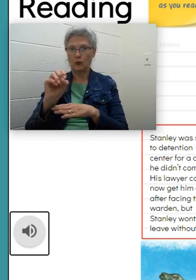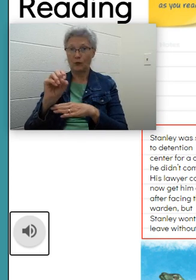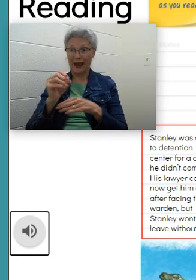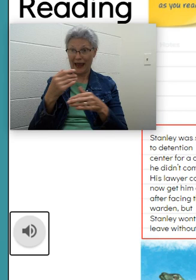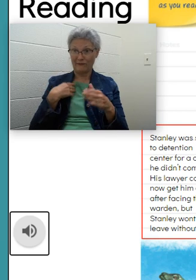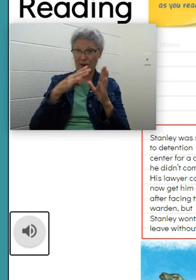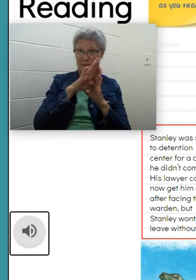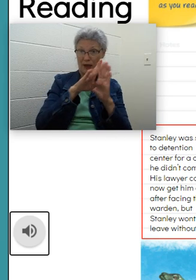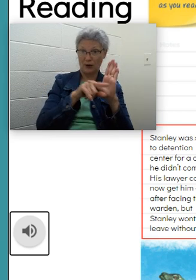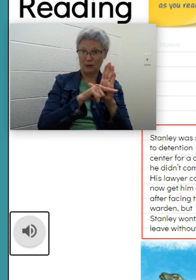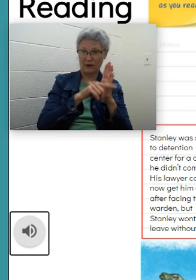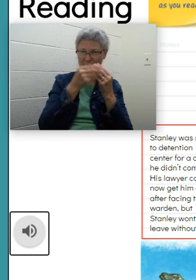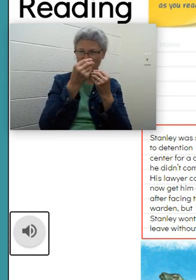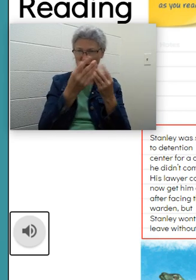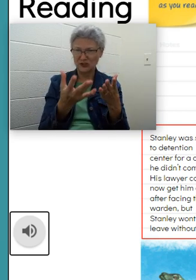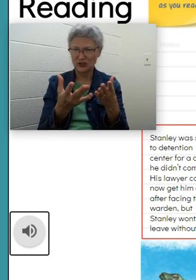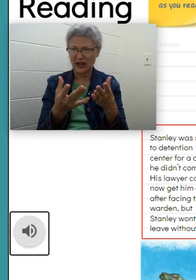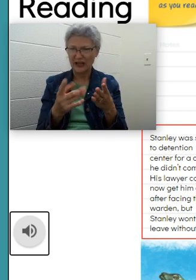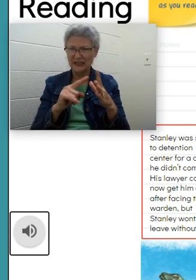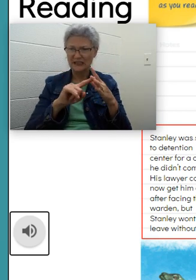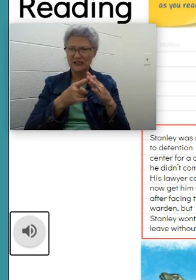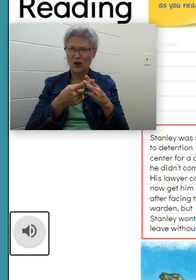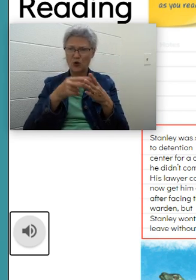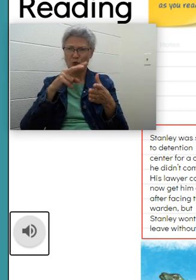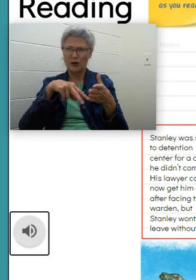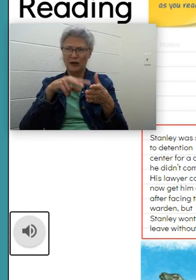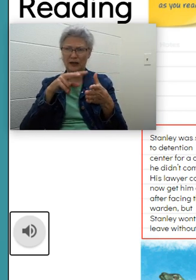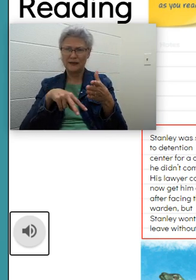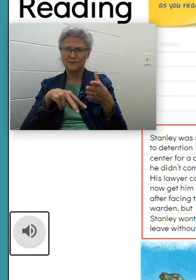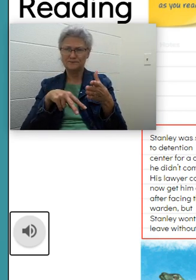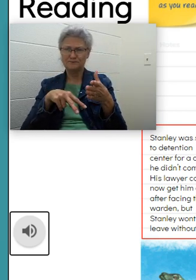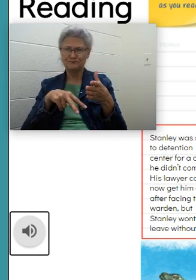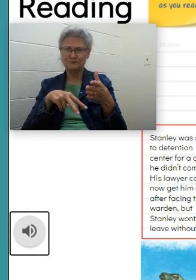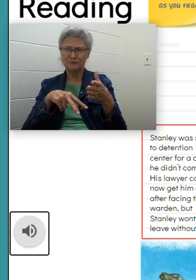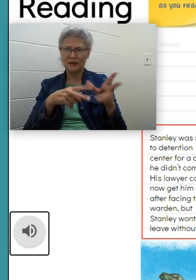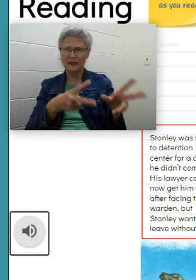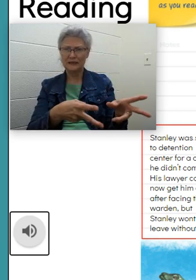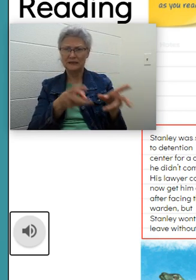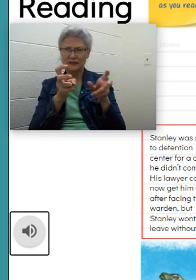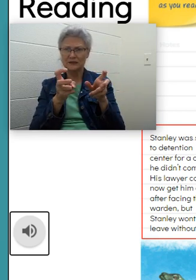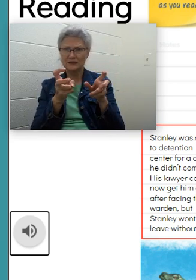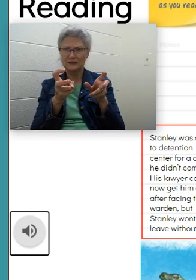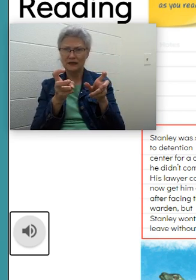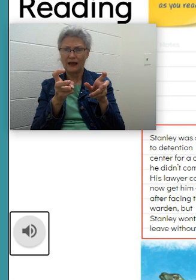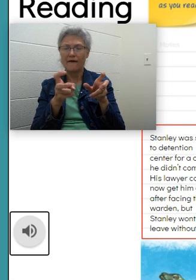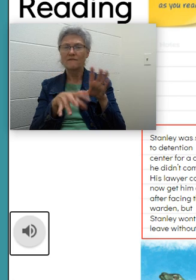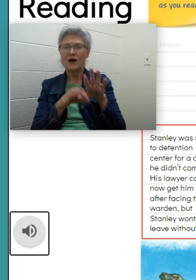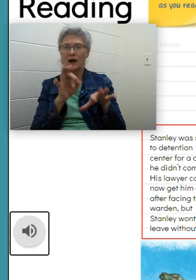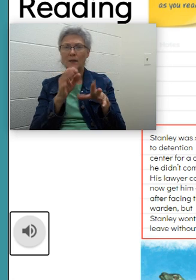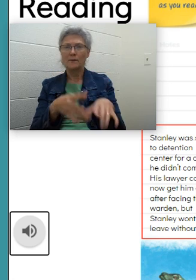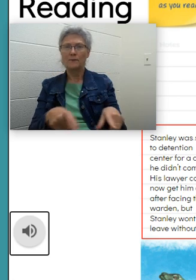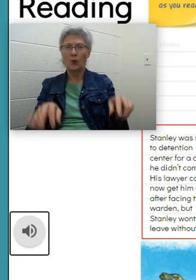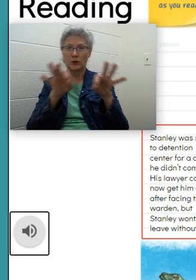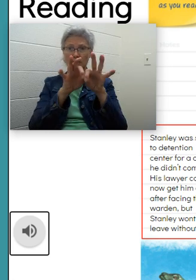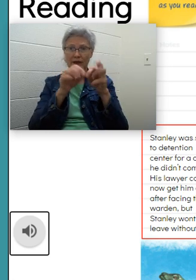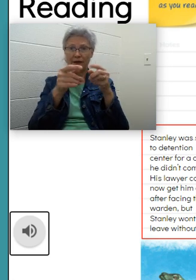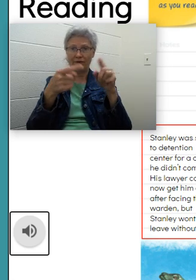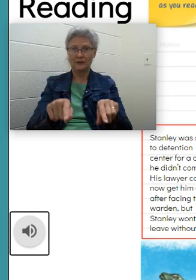background information, I can actually start reading the excerpt and find my key